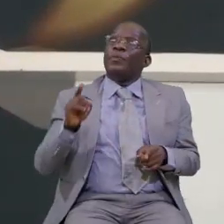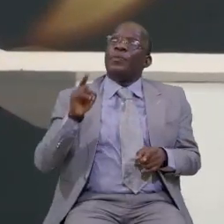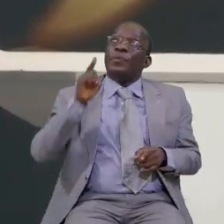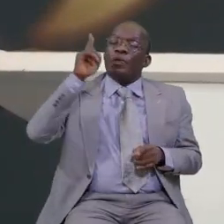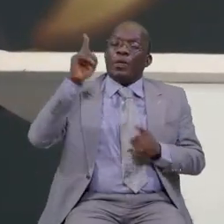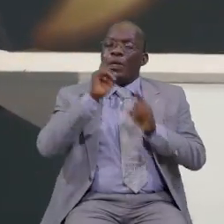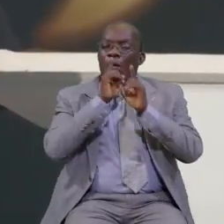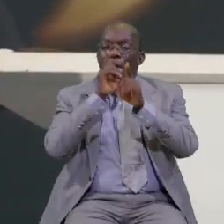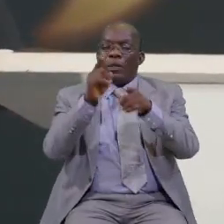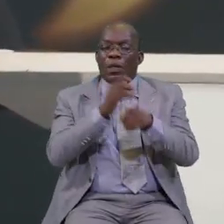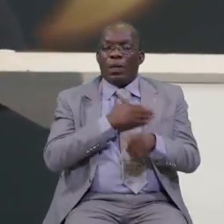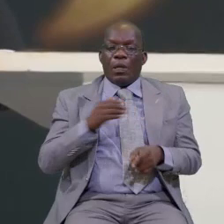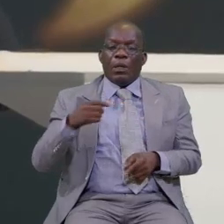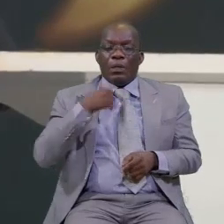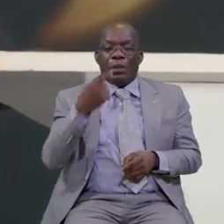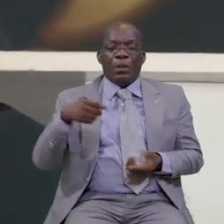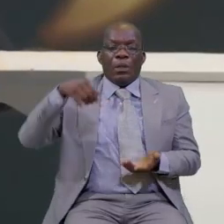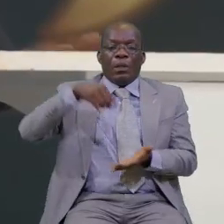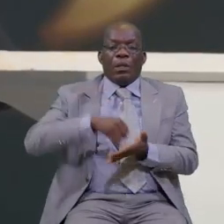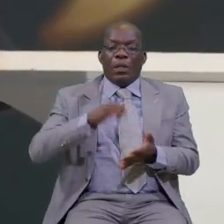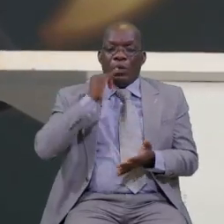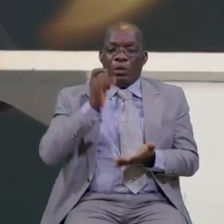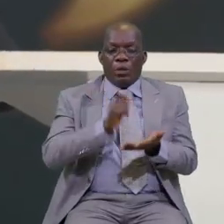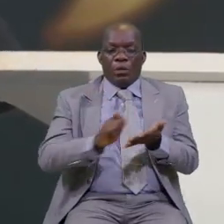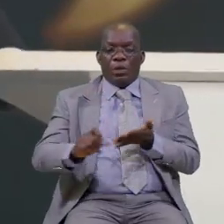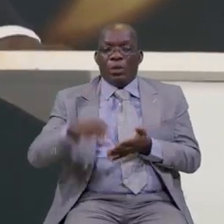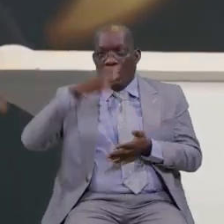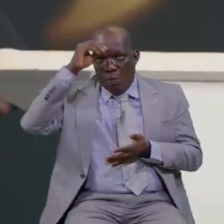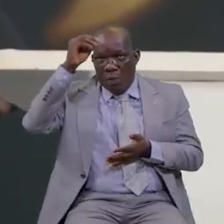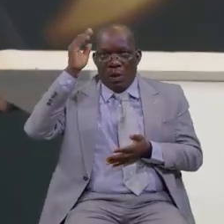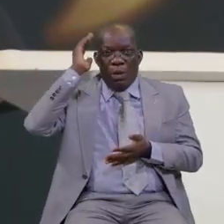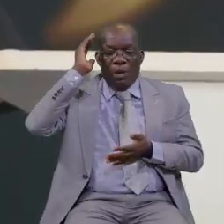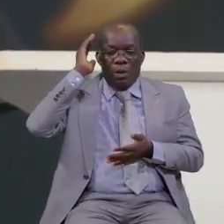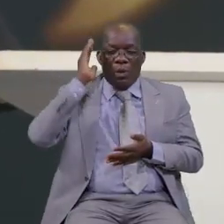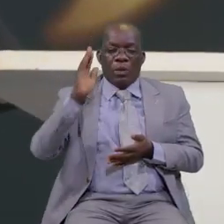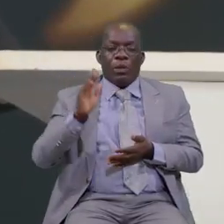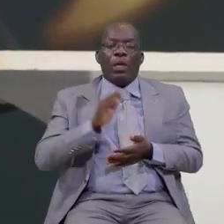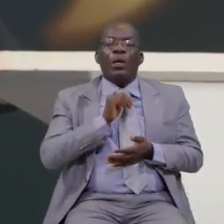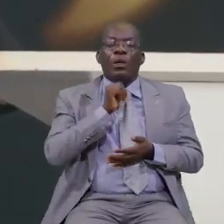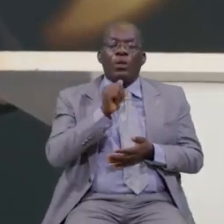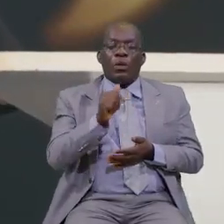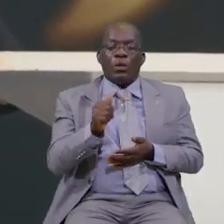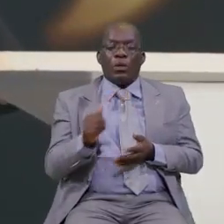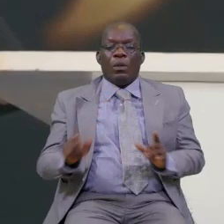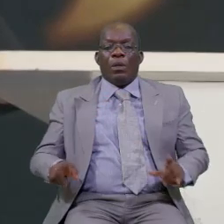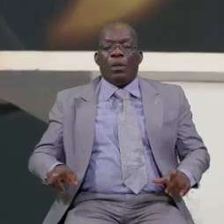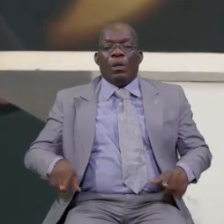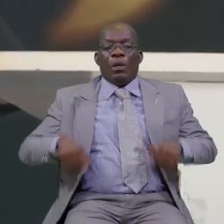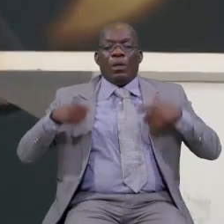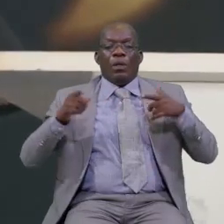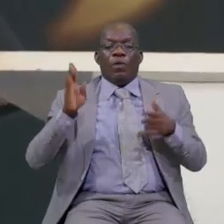said, it is written, man shall not live by